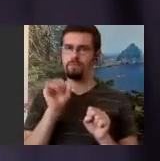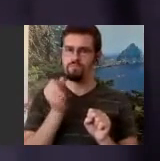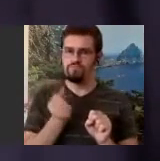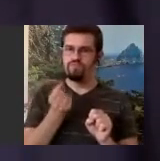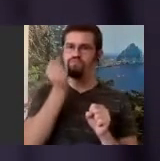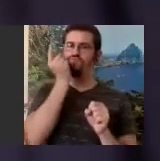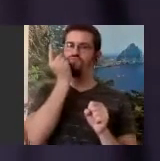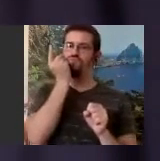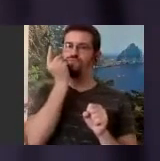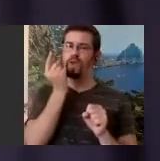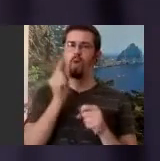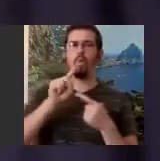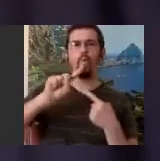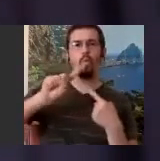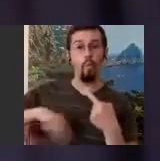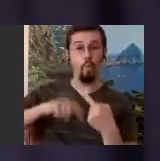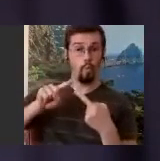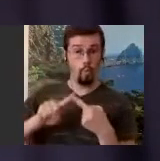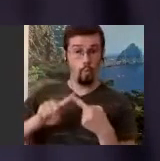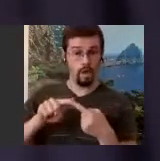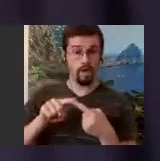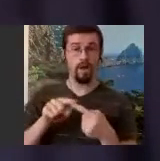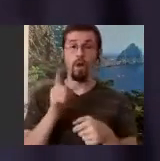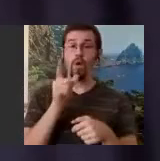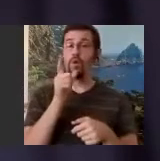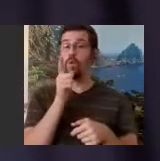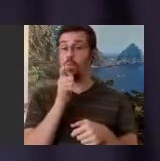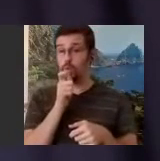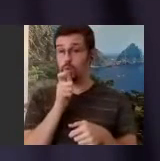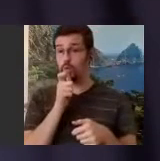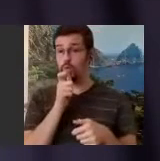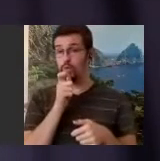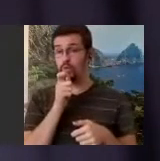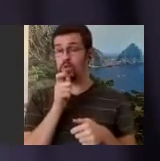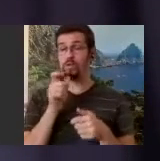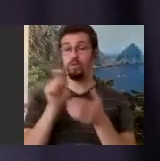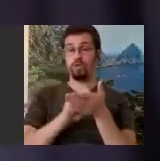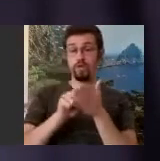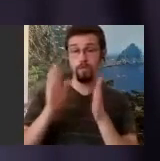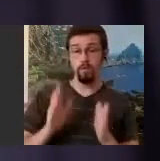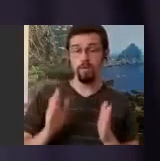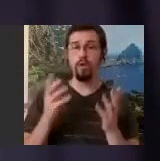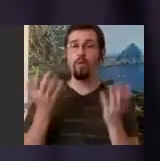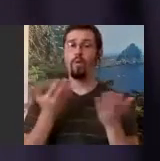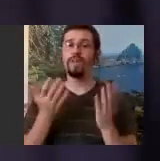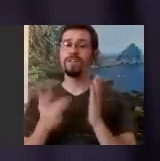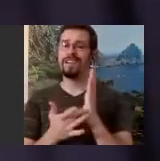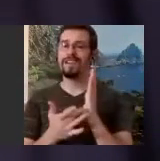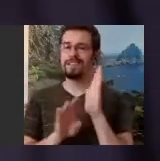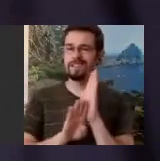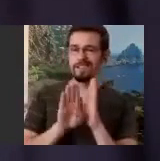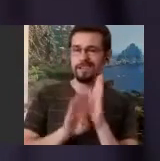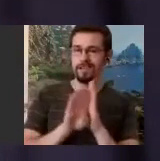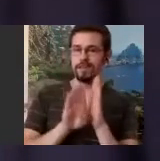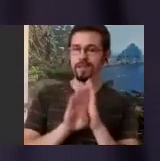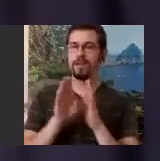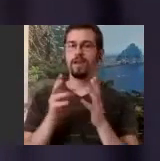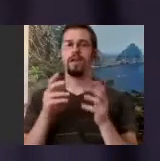roughly what year it was composed, who is a likely composer, the relevant techniques, the possible form,